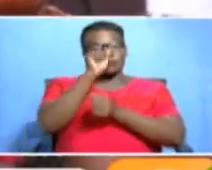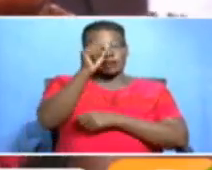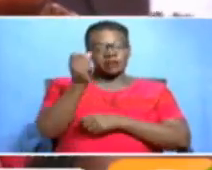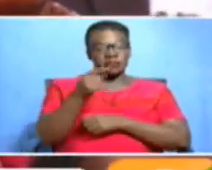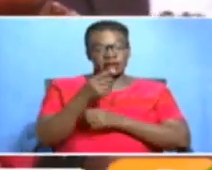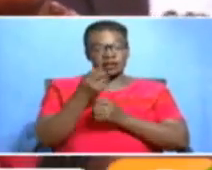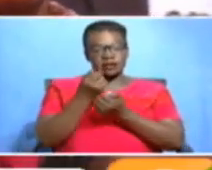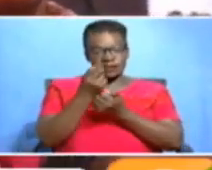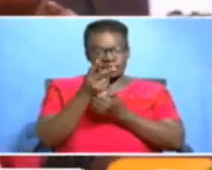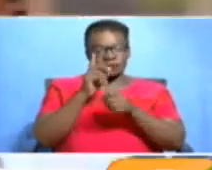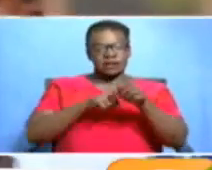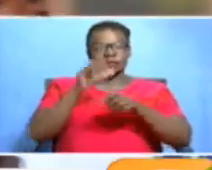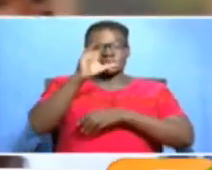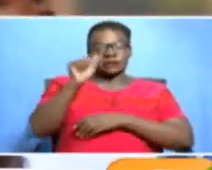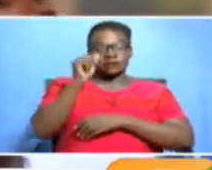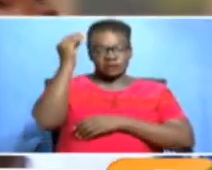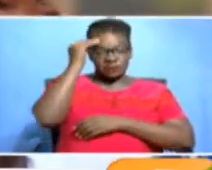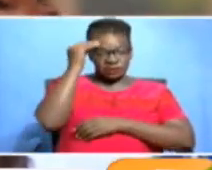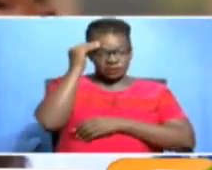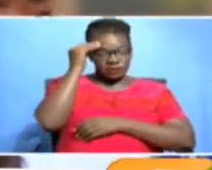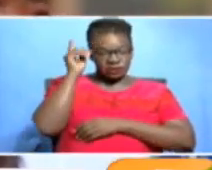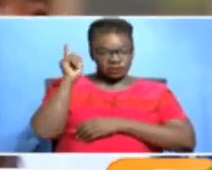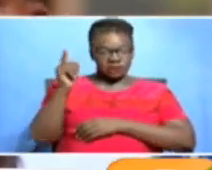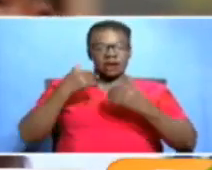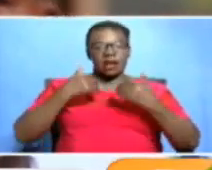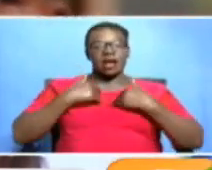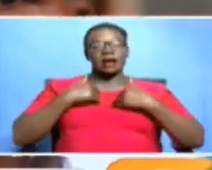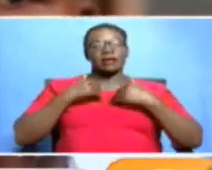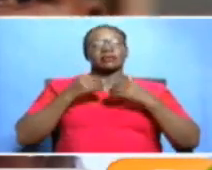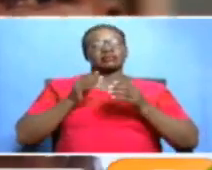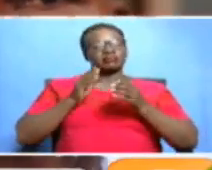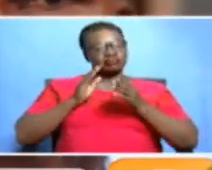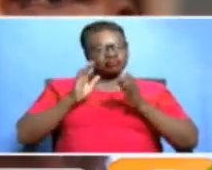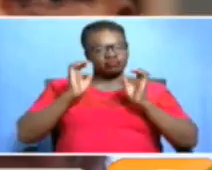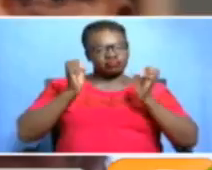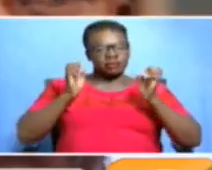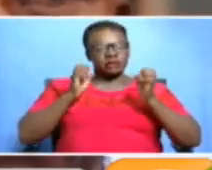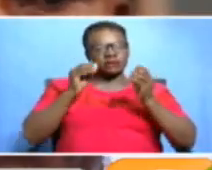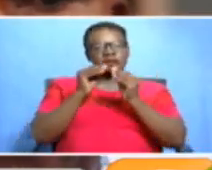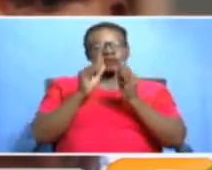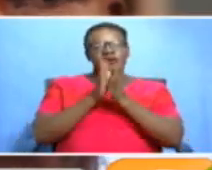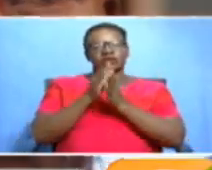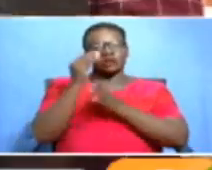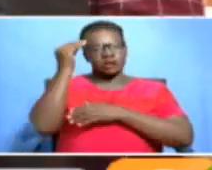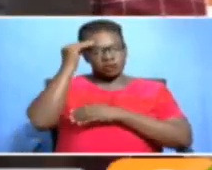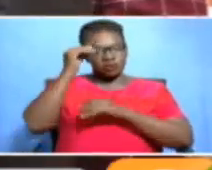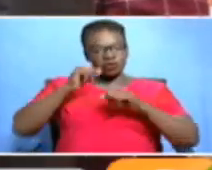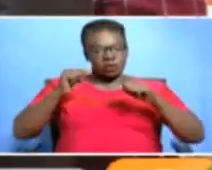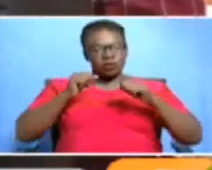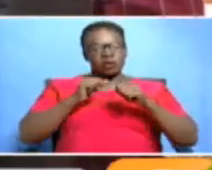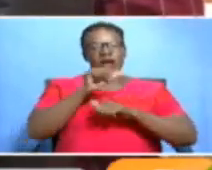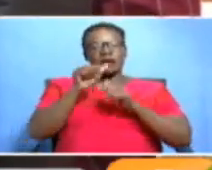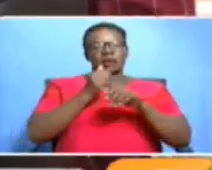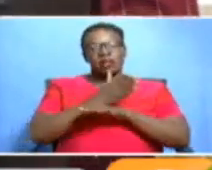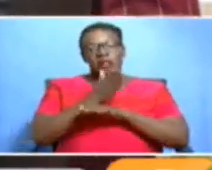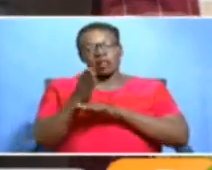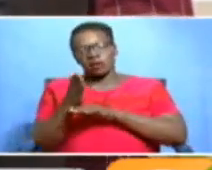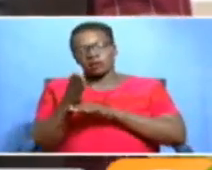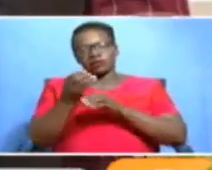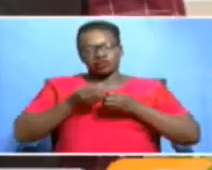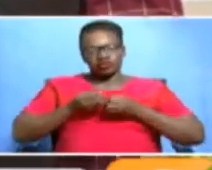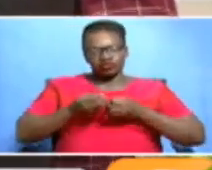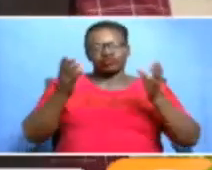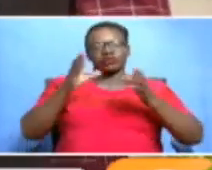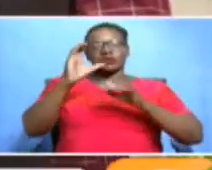when Education Cabinet Secretary Amina Mohammed held a crisis meeting with education stakeholders over the delay of the rollout of the new curriculum. But